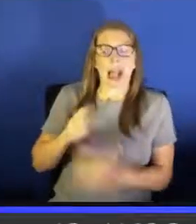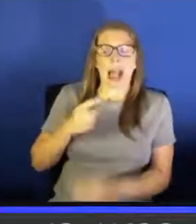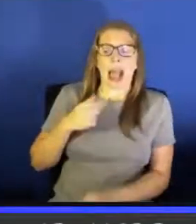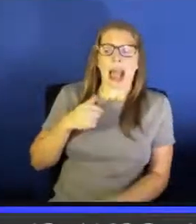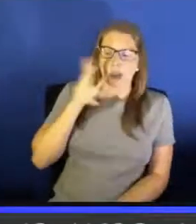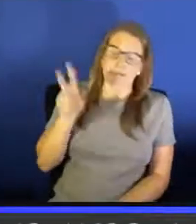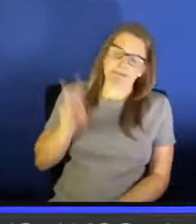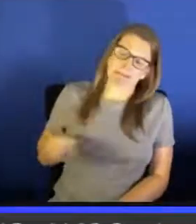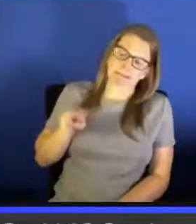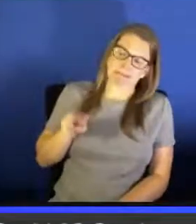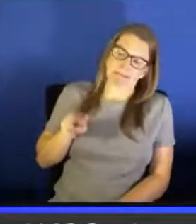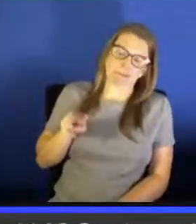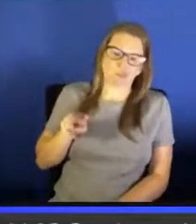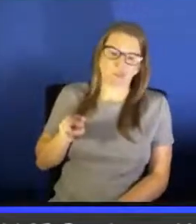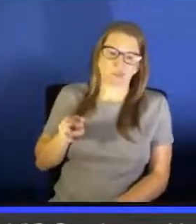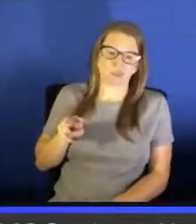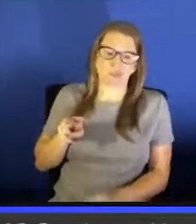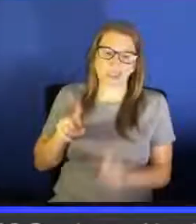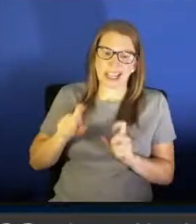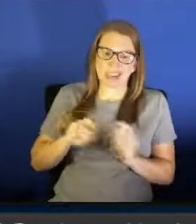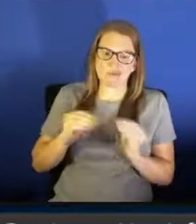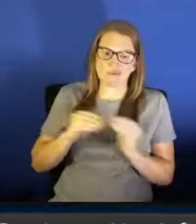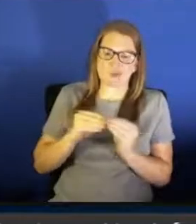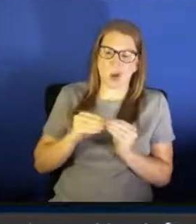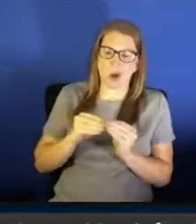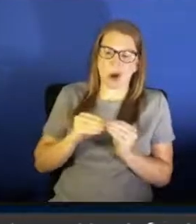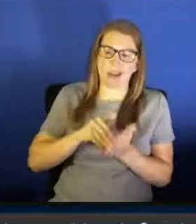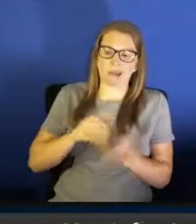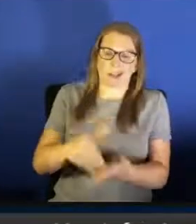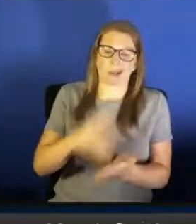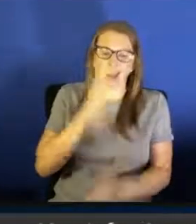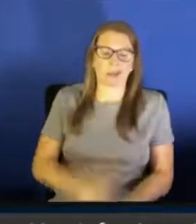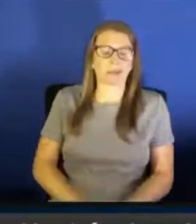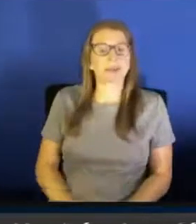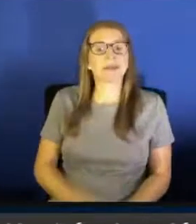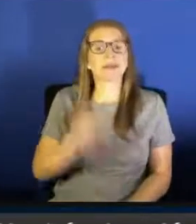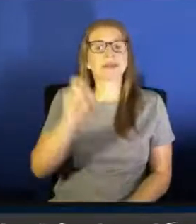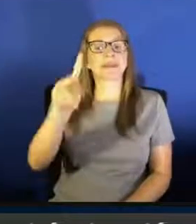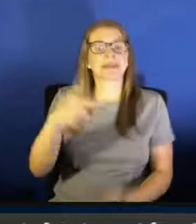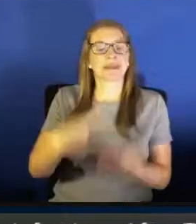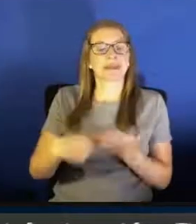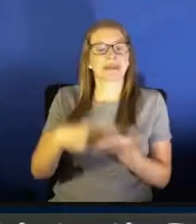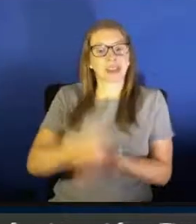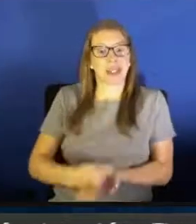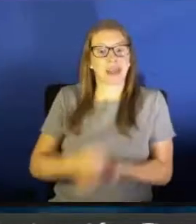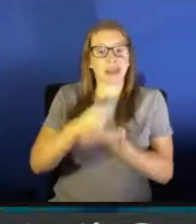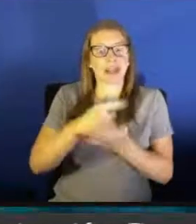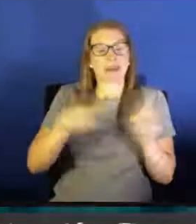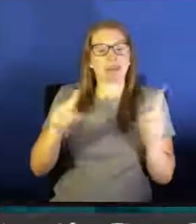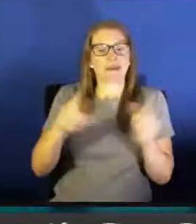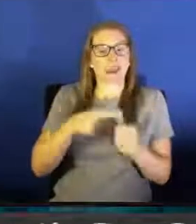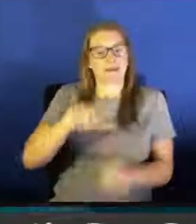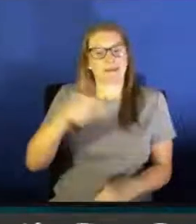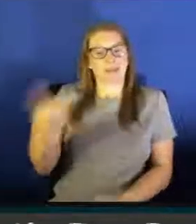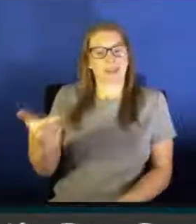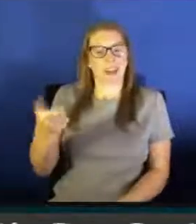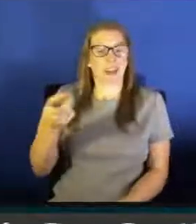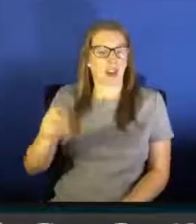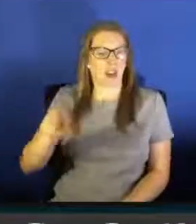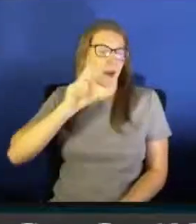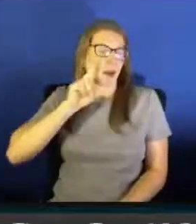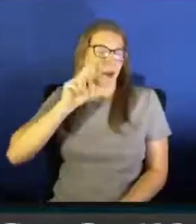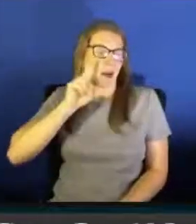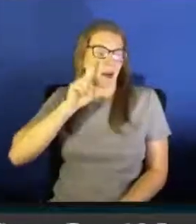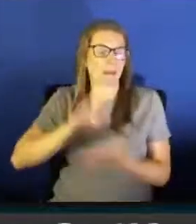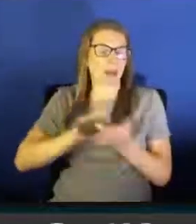more frequent. More frequent, yeah. more aggressive on that part. Okay, we are going to get to treatments here in just a moment, but let's turn to Dr. Dana Hawkinson, Medical Director of Infection Prevention